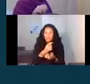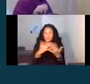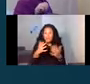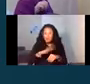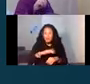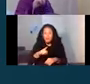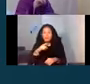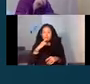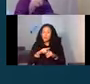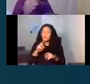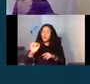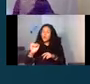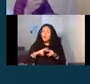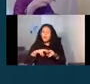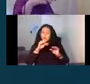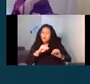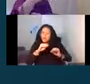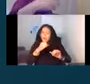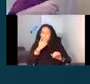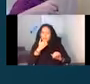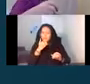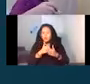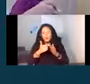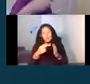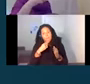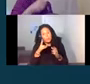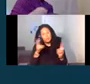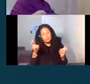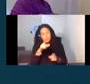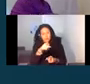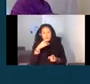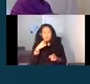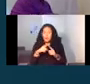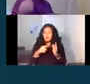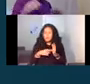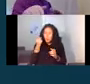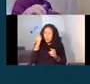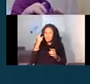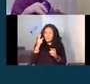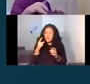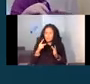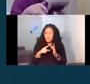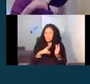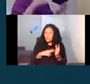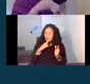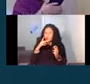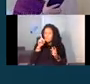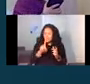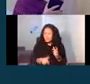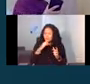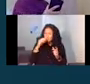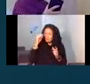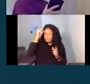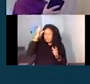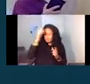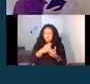maths, which was mainly a boy's subject, so she could understand Newton's physics. Communicating scientific ideas is